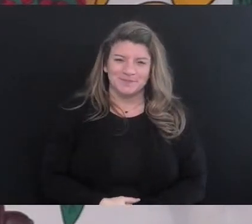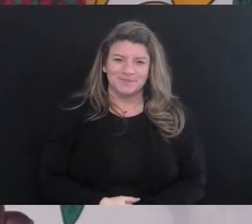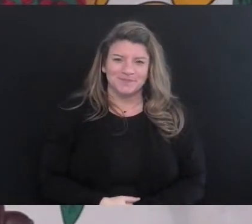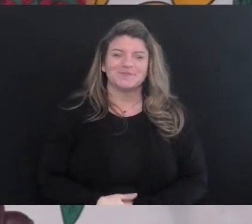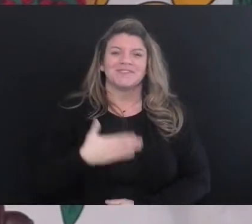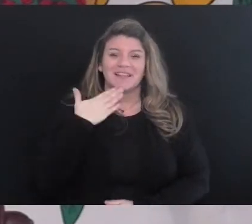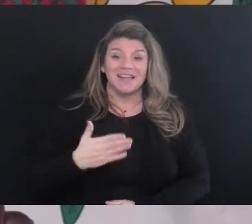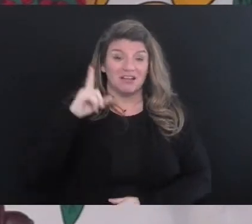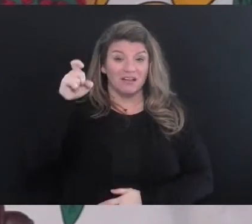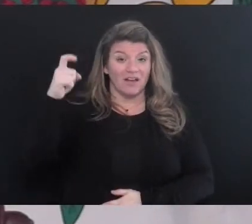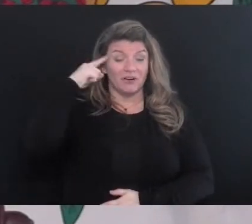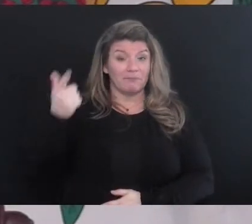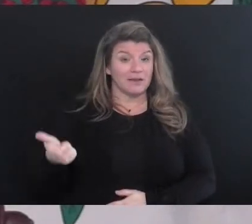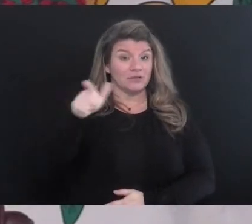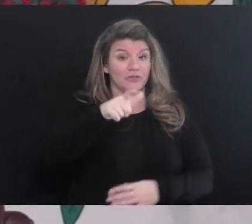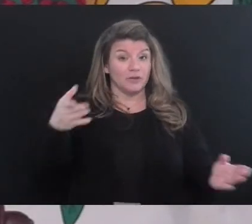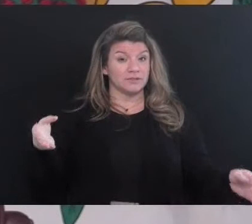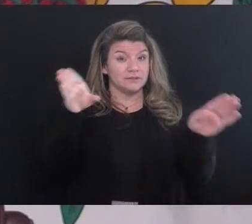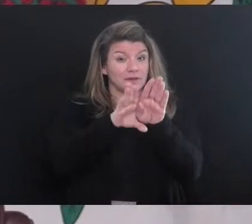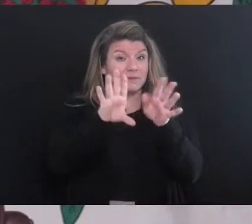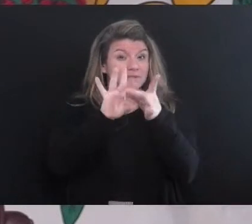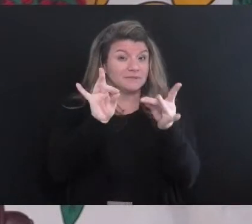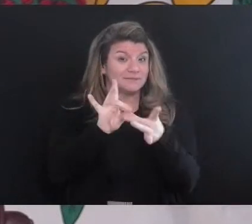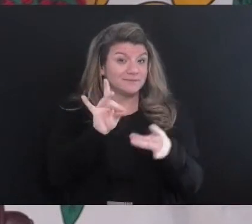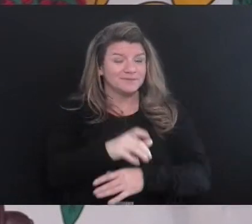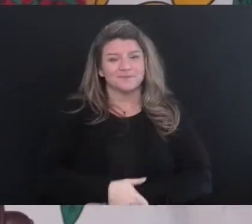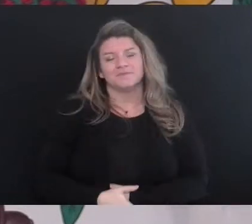right, thanks, Brad. Governor, I'll turn it back to you.